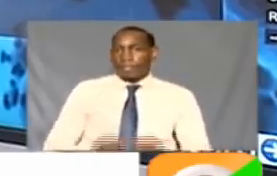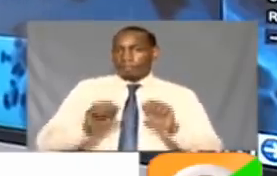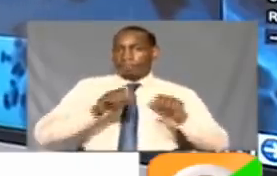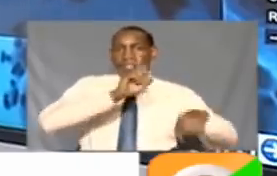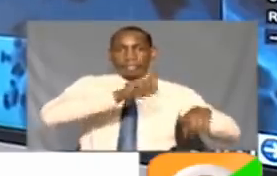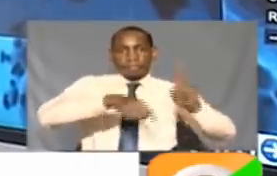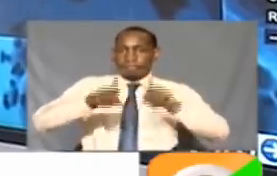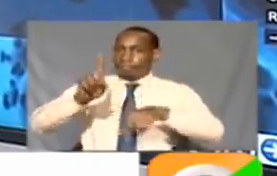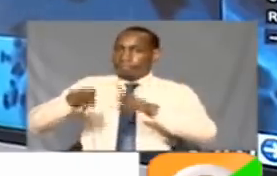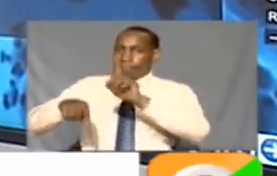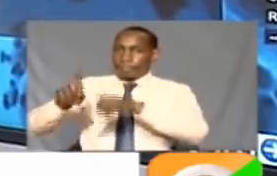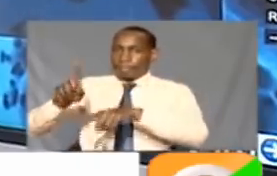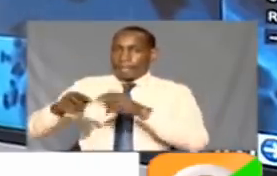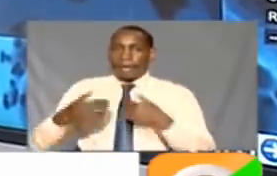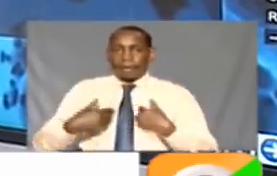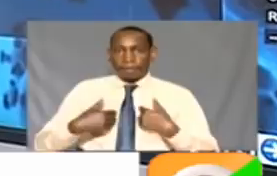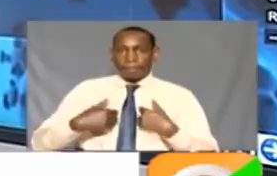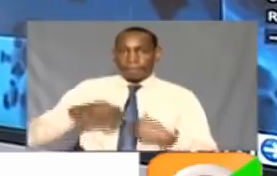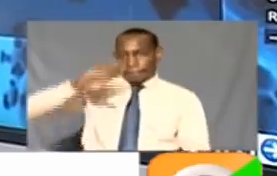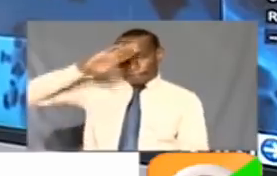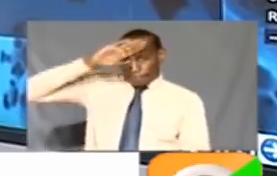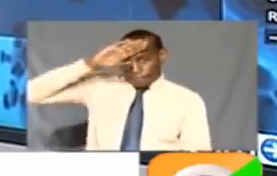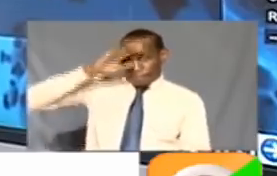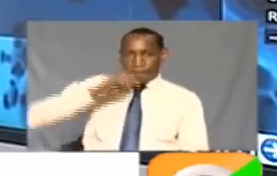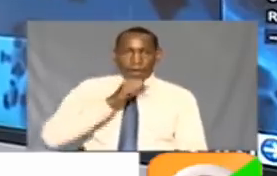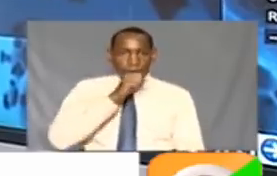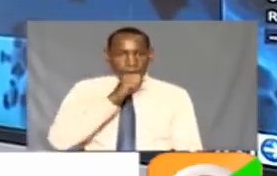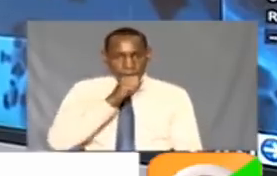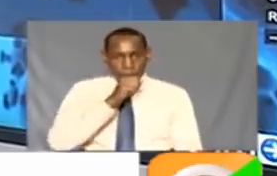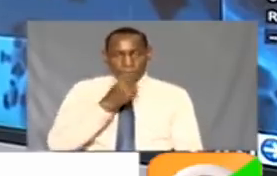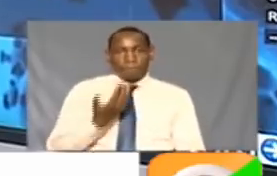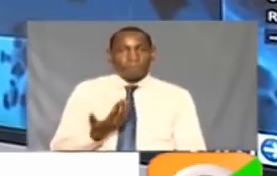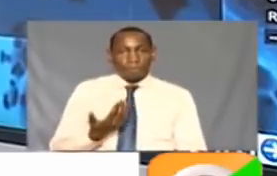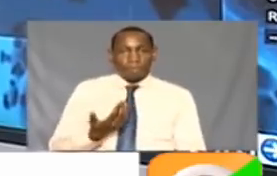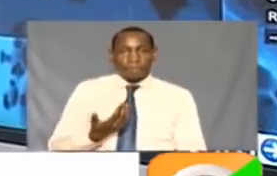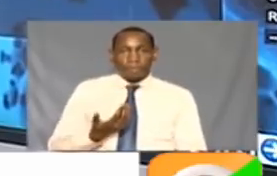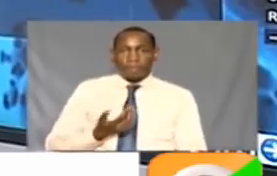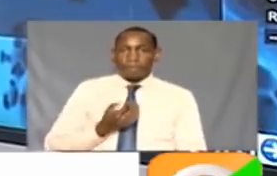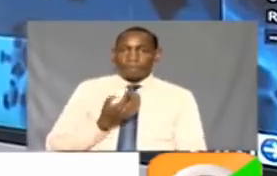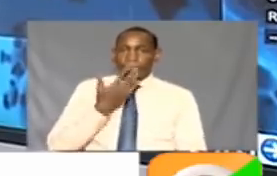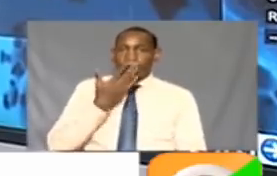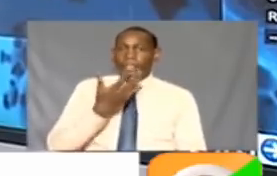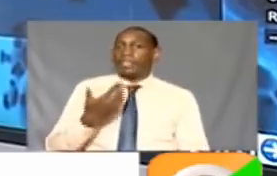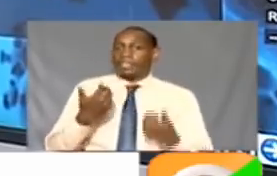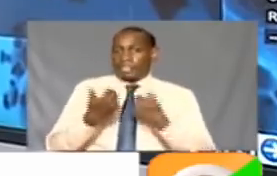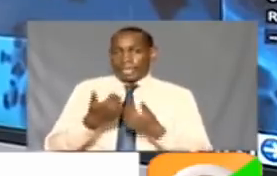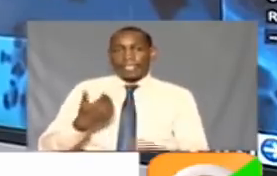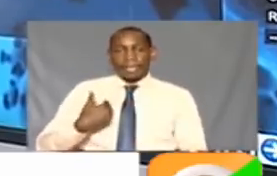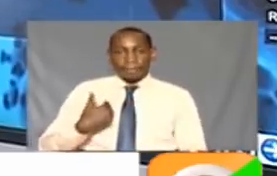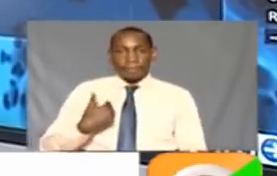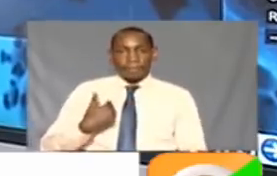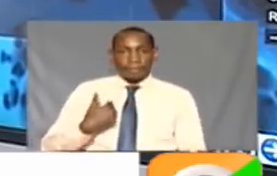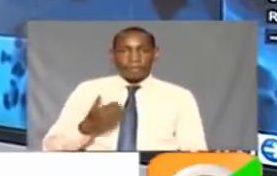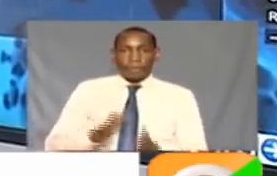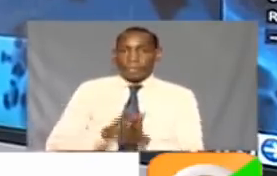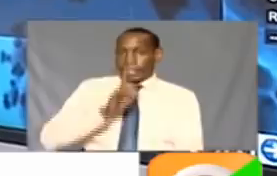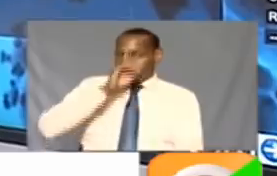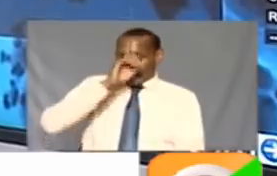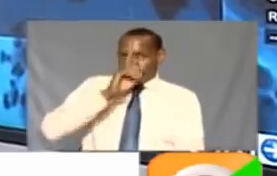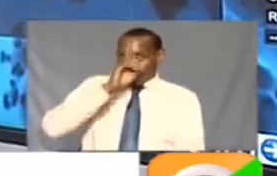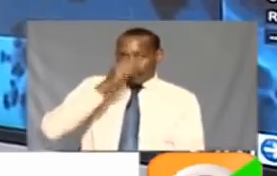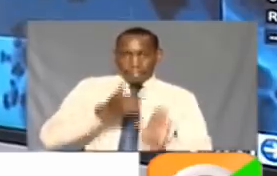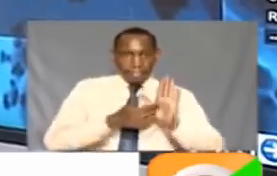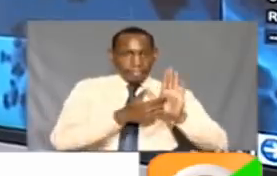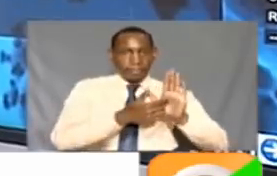from mild symptoms such as a fever, a cough, shortness of breath or difficulty breathing, to the more severe